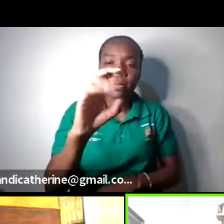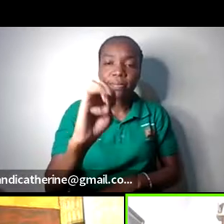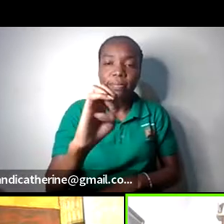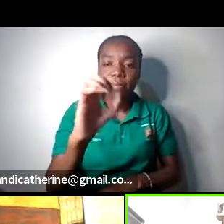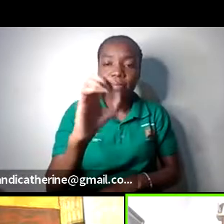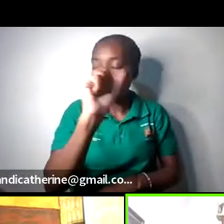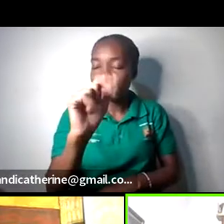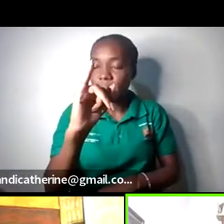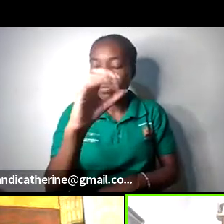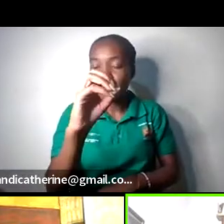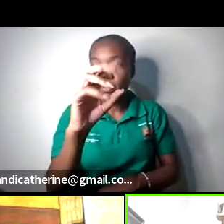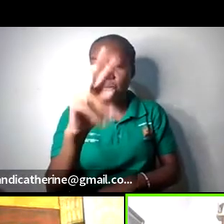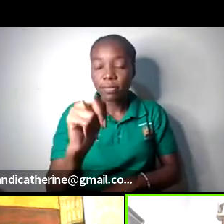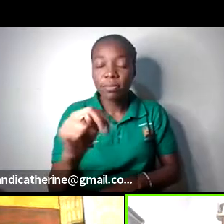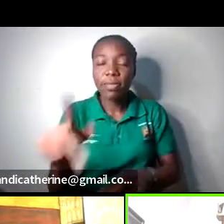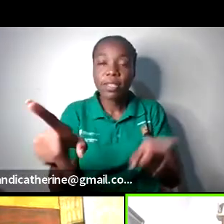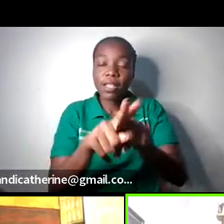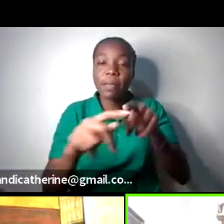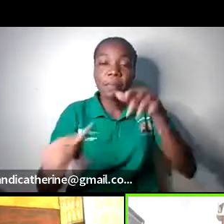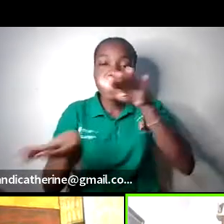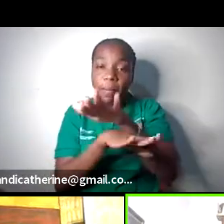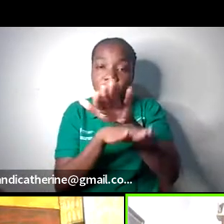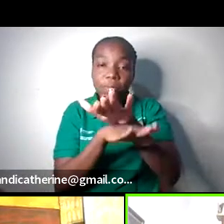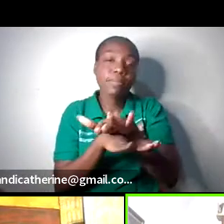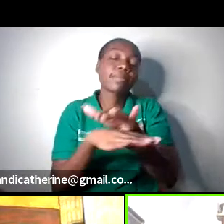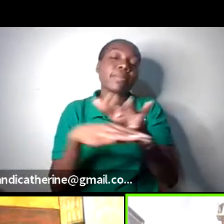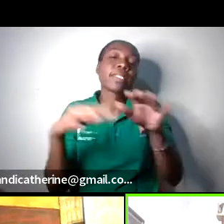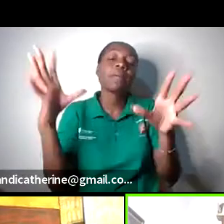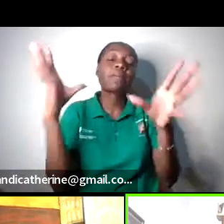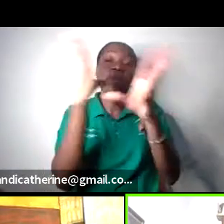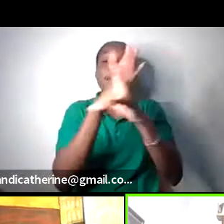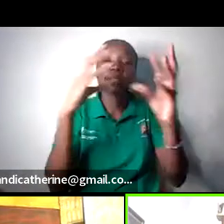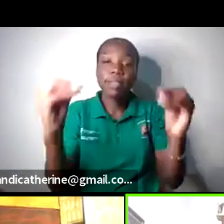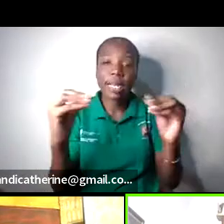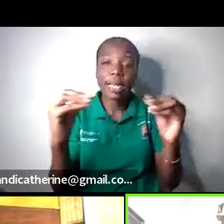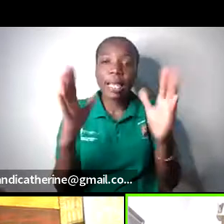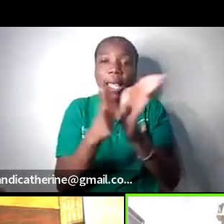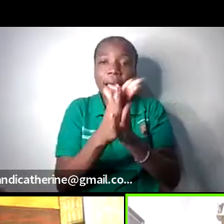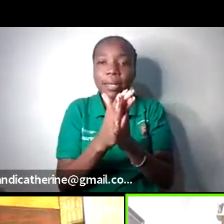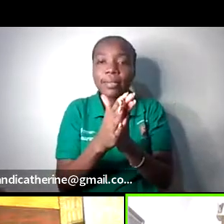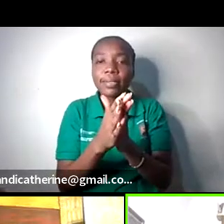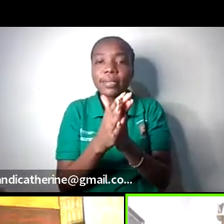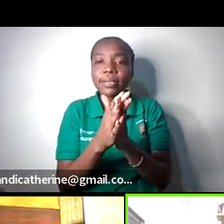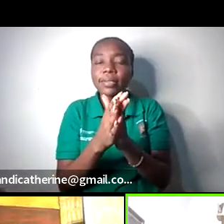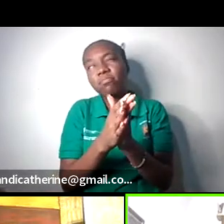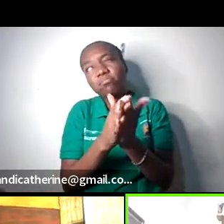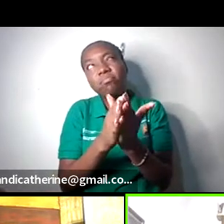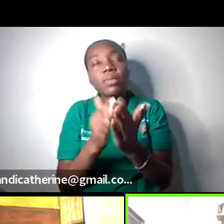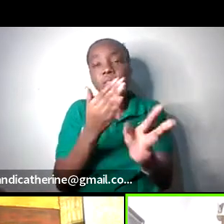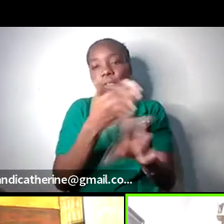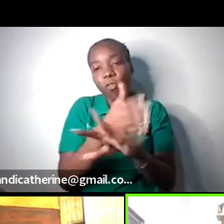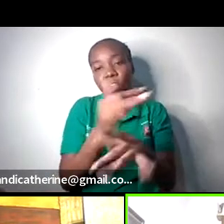as a vice president. Beyond that, I have